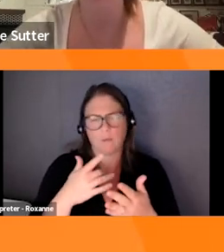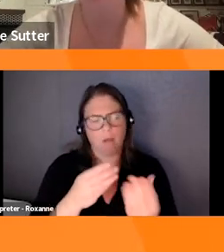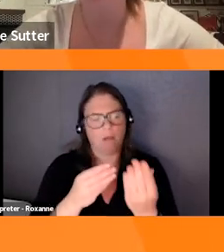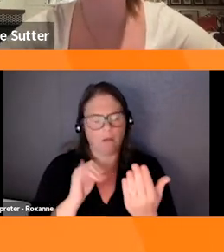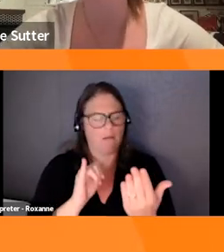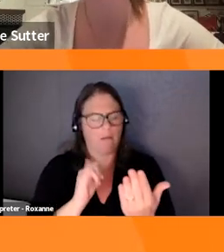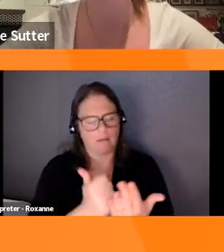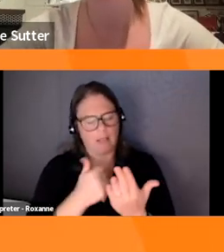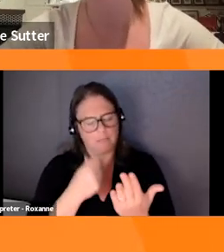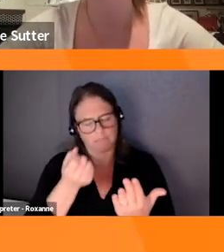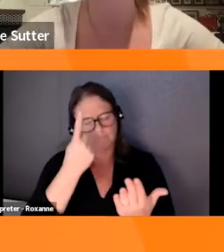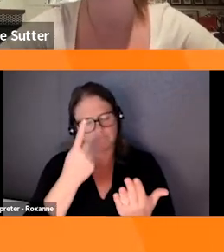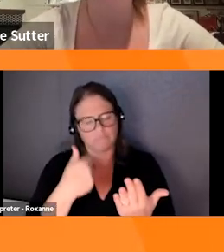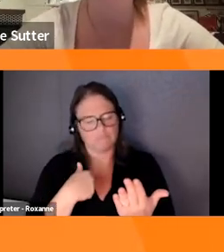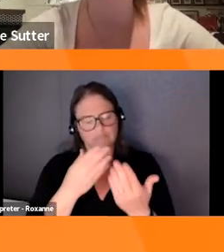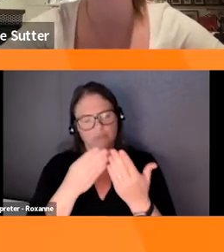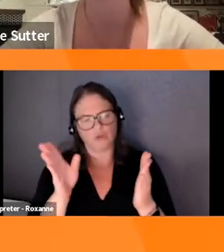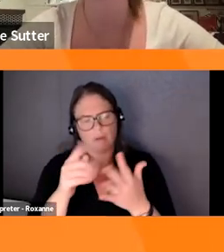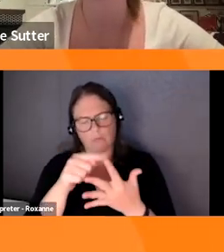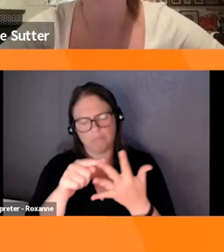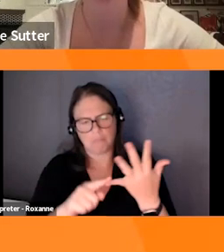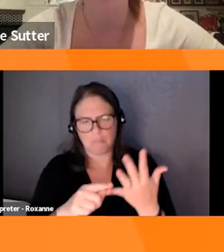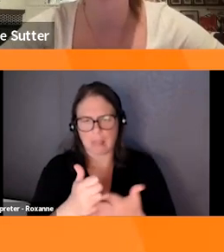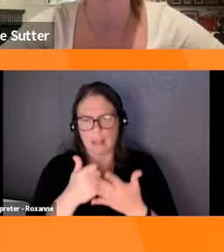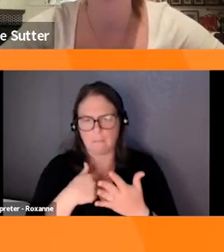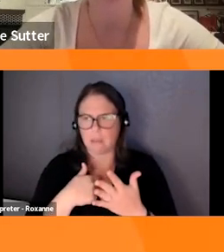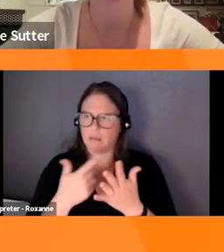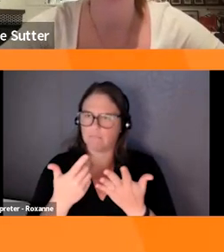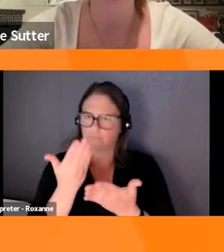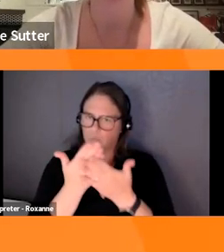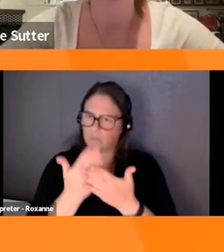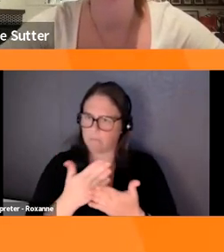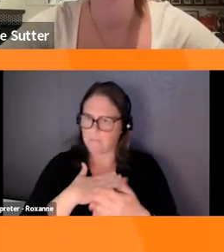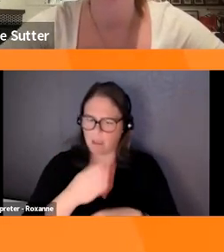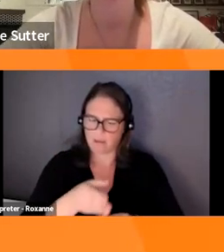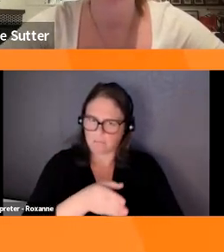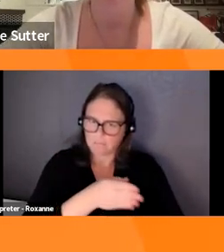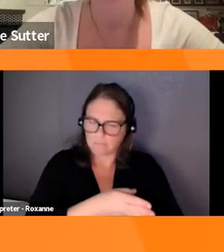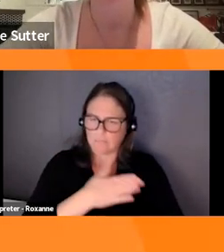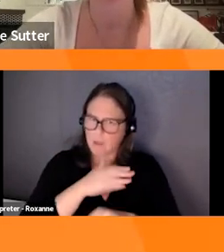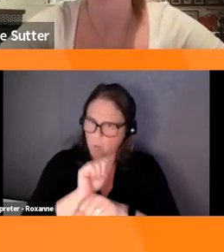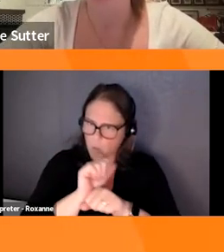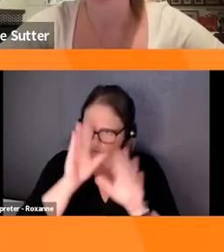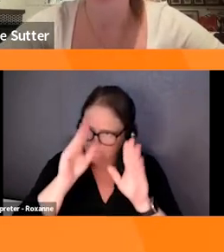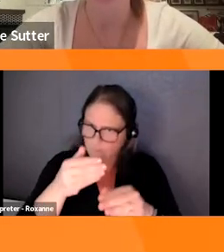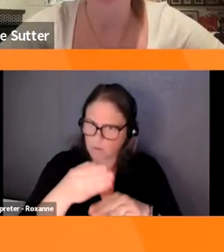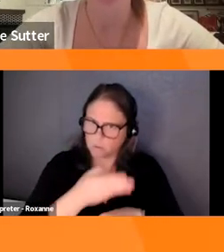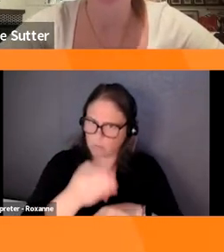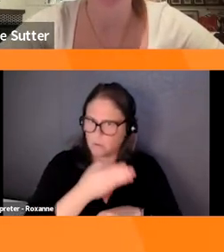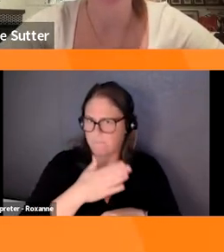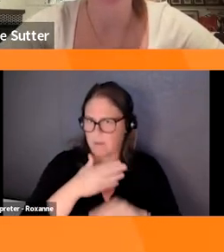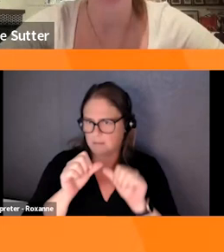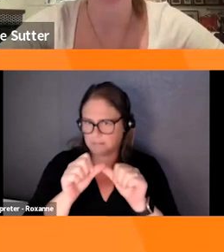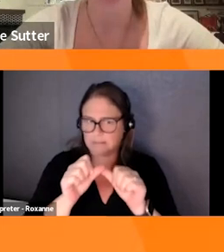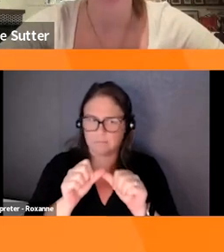idea of different things you can track to show your progress towards that goal. And there's just a couple pages of